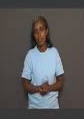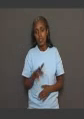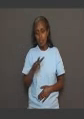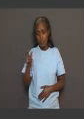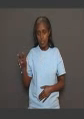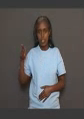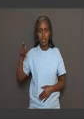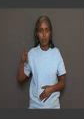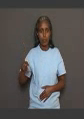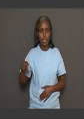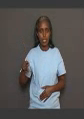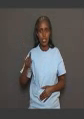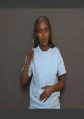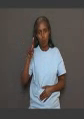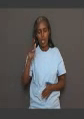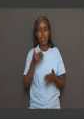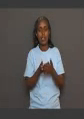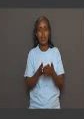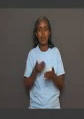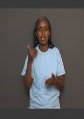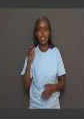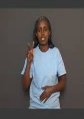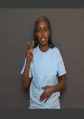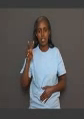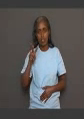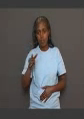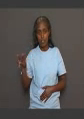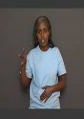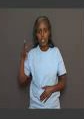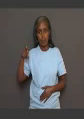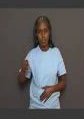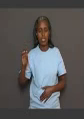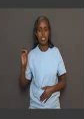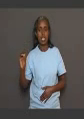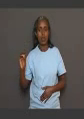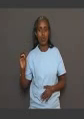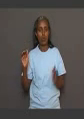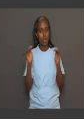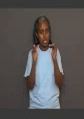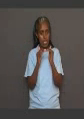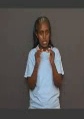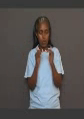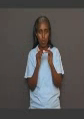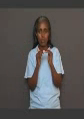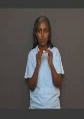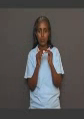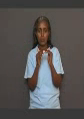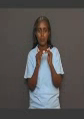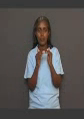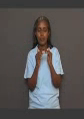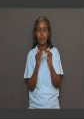Vector P1 minus vector P0 is equal to